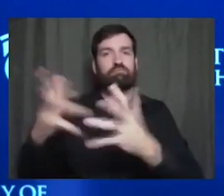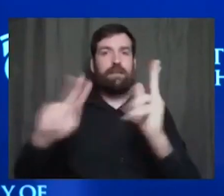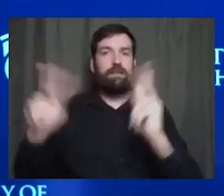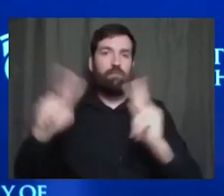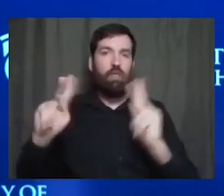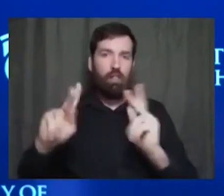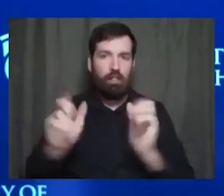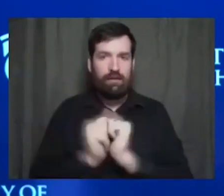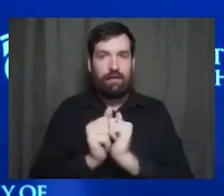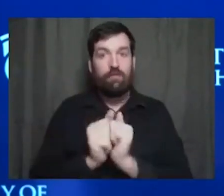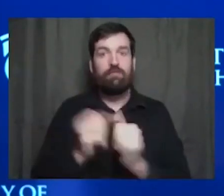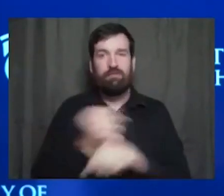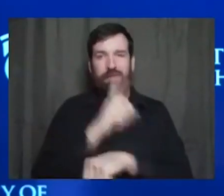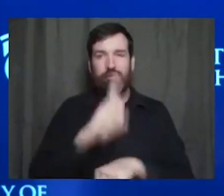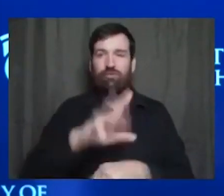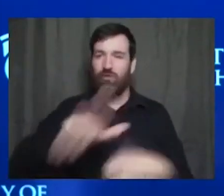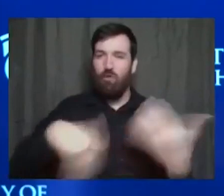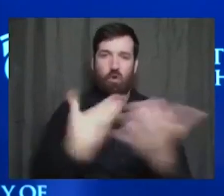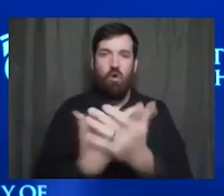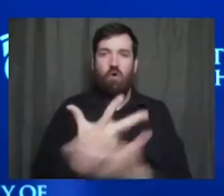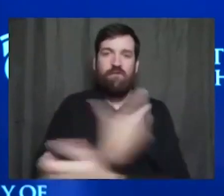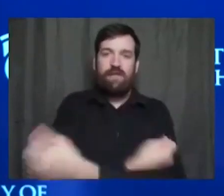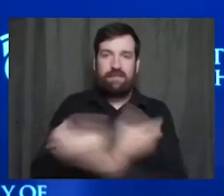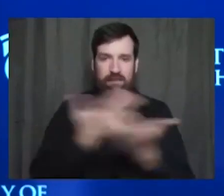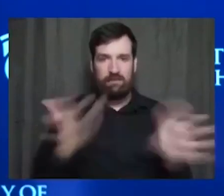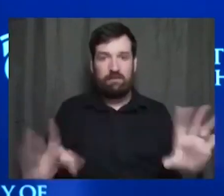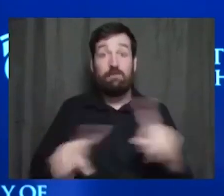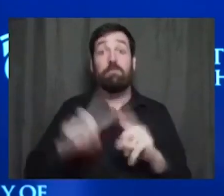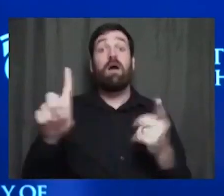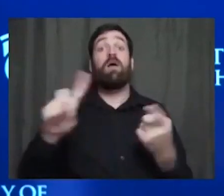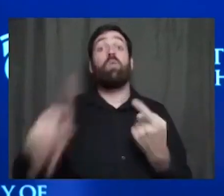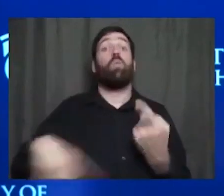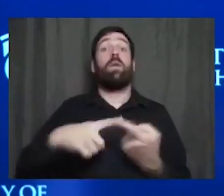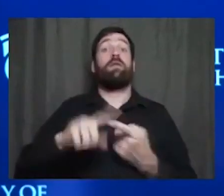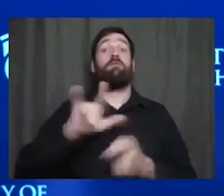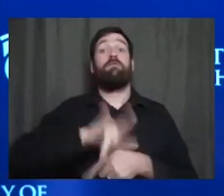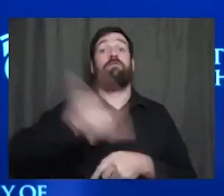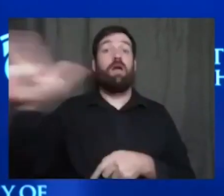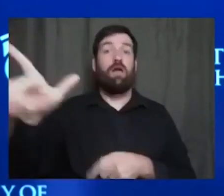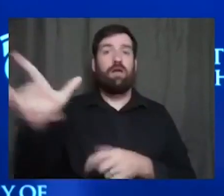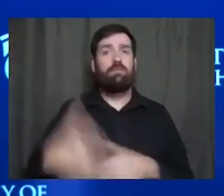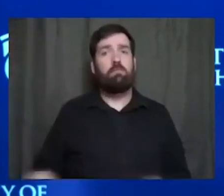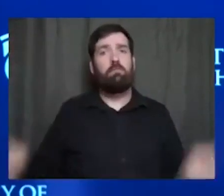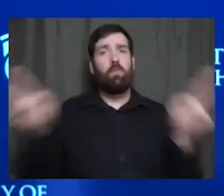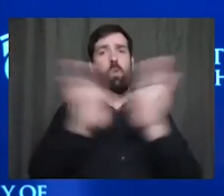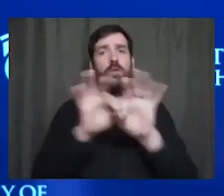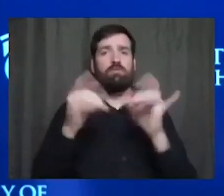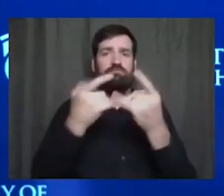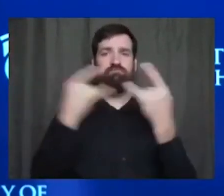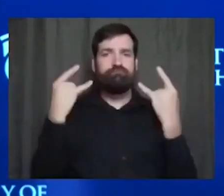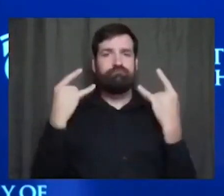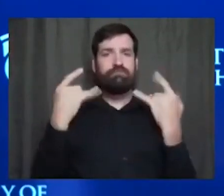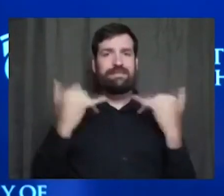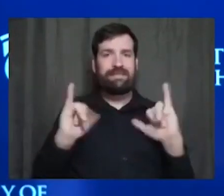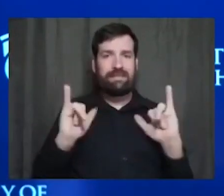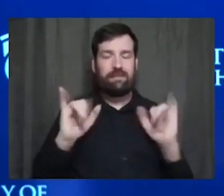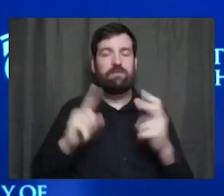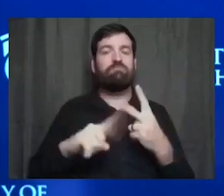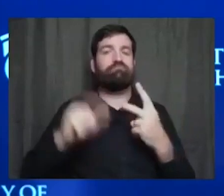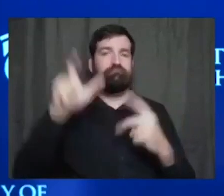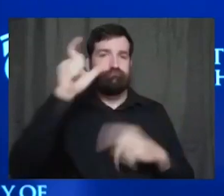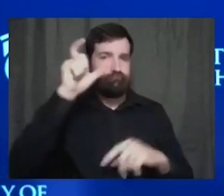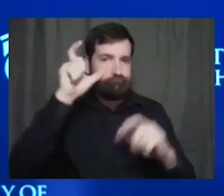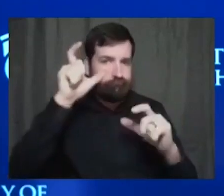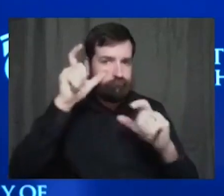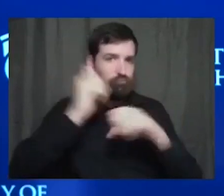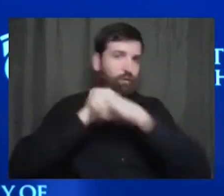is vaccinated. But also when you're flying, I think it's still important to continue to wear masks and eye protection as well, especially in the plane